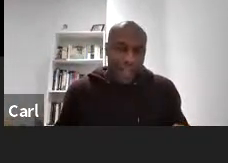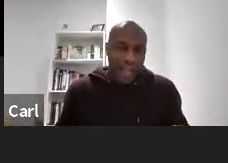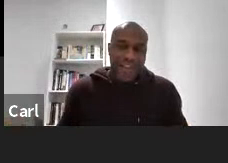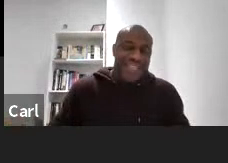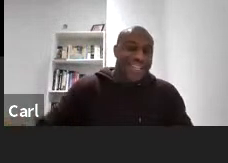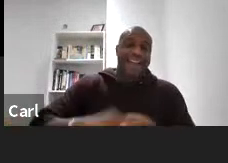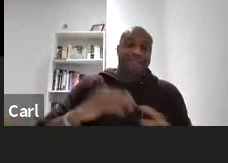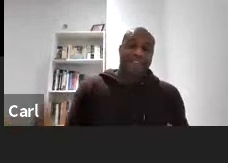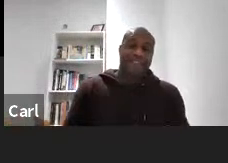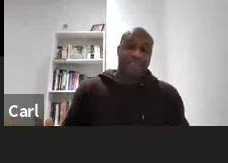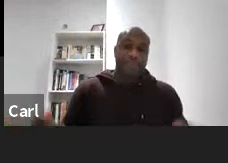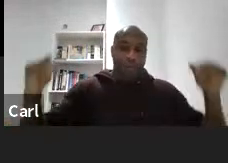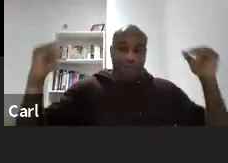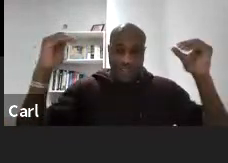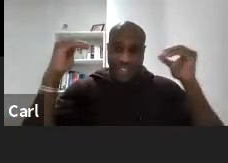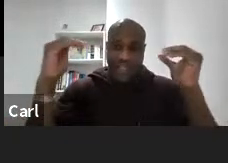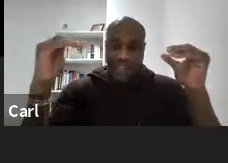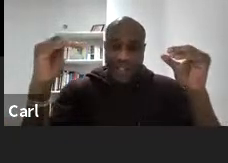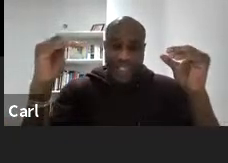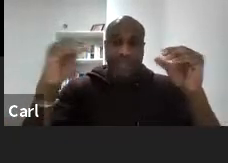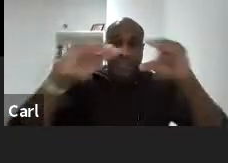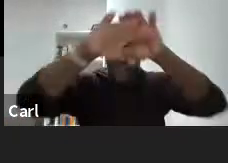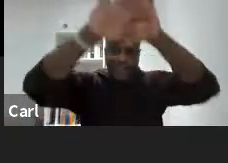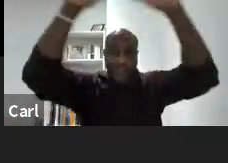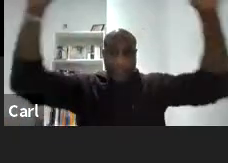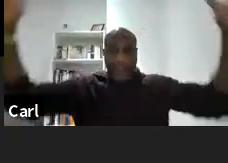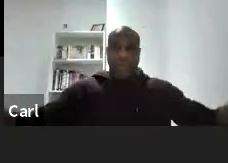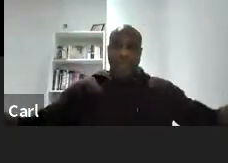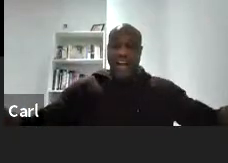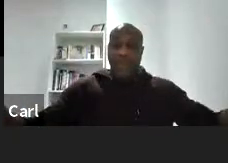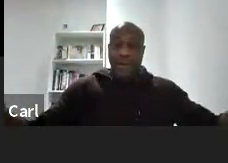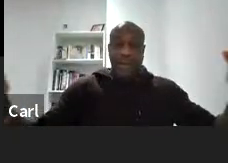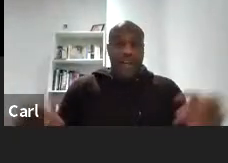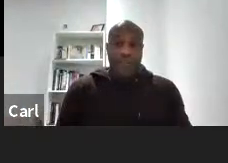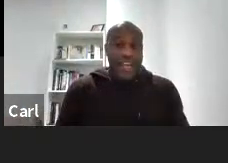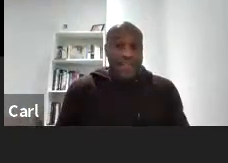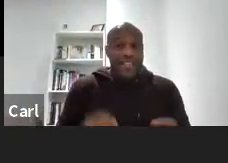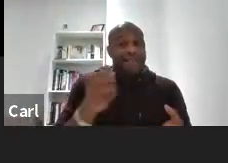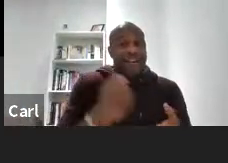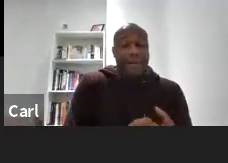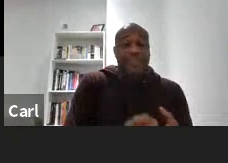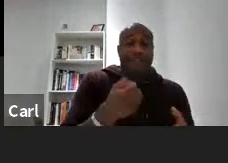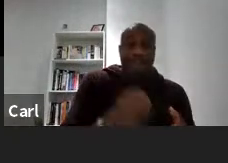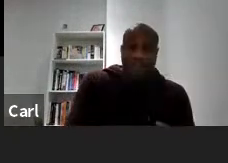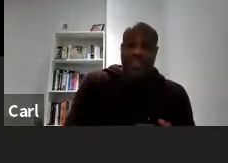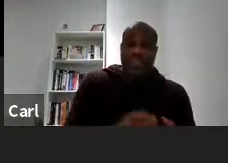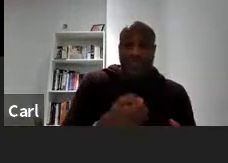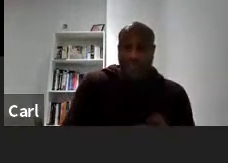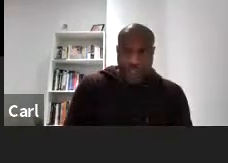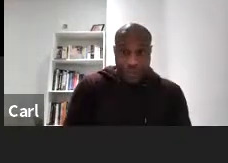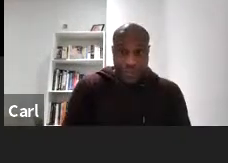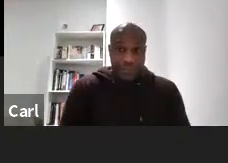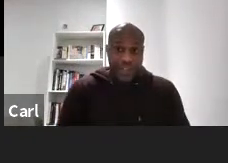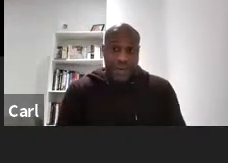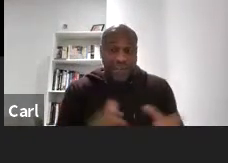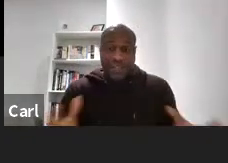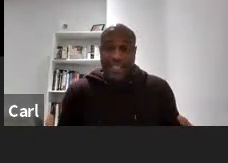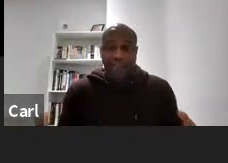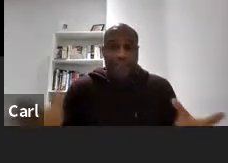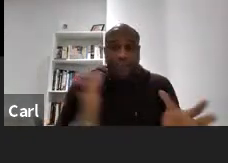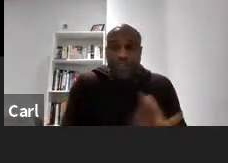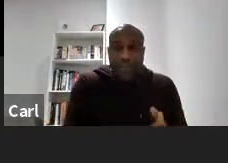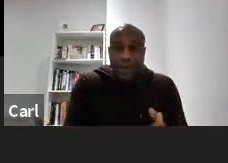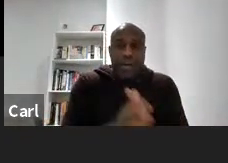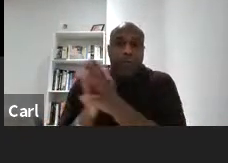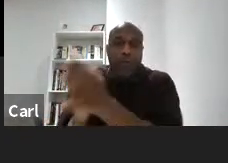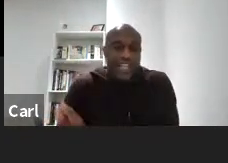anywhere. And they did everything from launching these satellites to providing that backbone network to even developing the phones that you could use. So